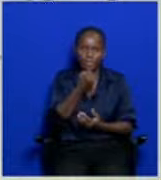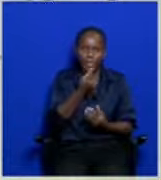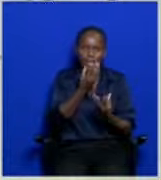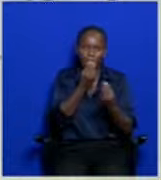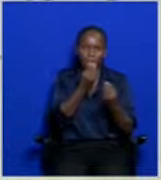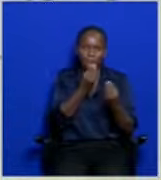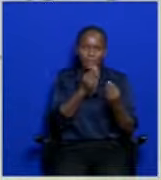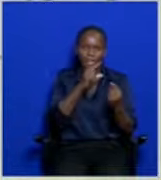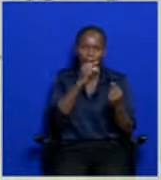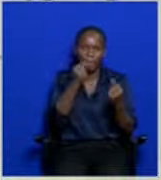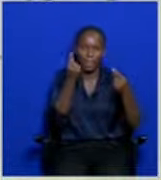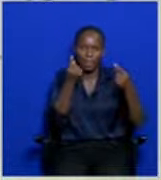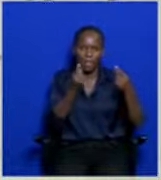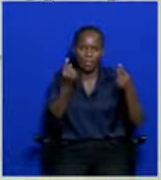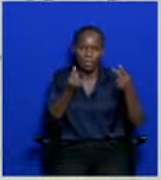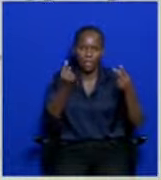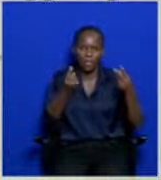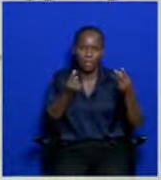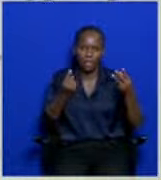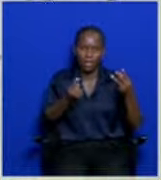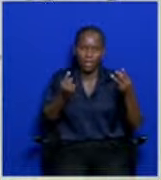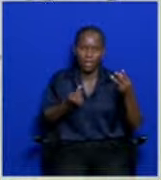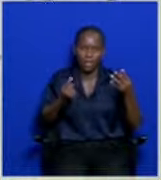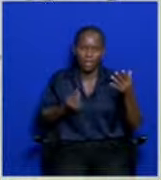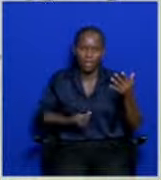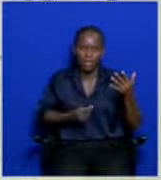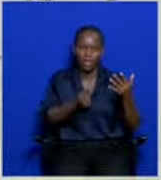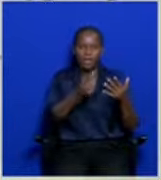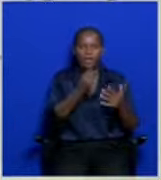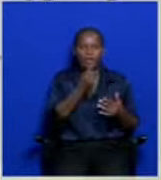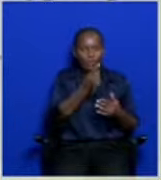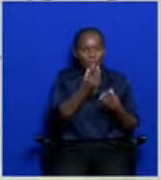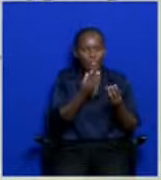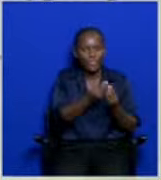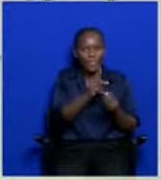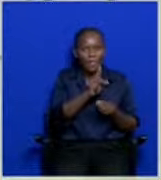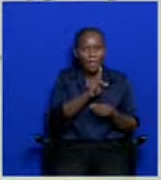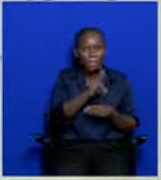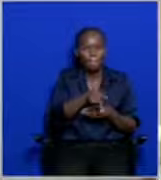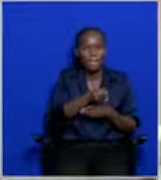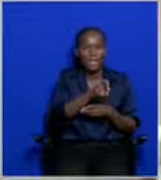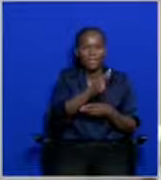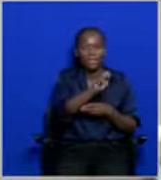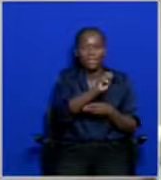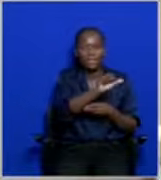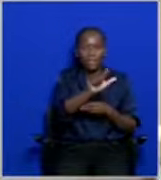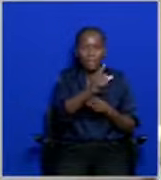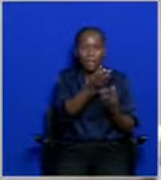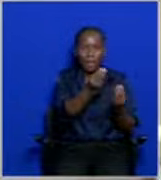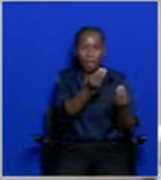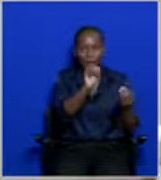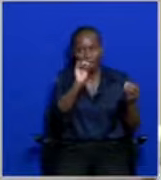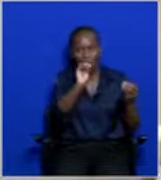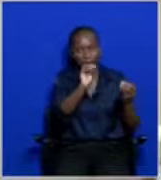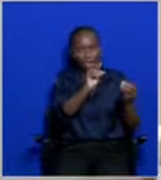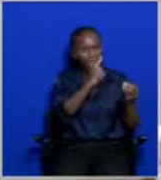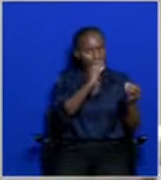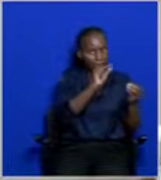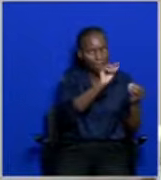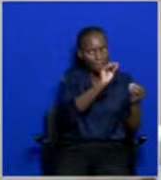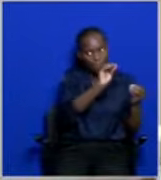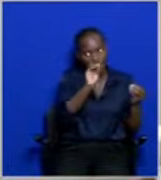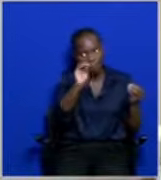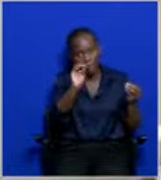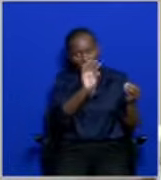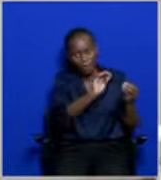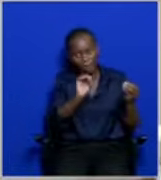read out. Yes. Together with their personal numbers. Yes. And then below that, there is an entry. Please read that into the record.